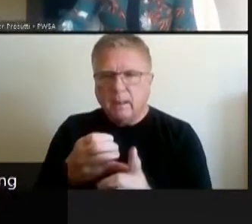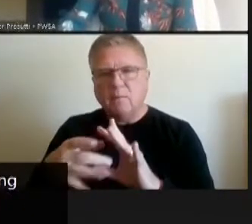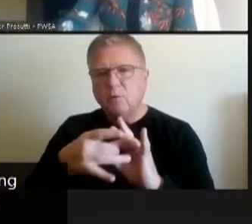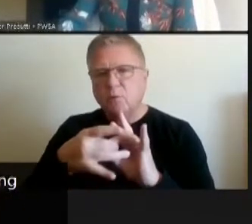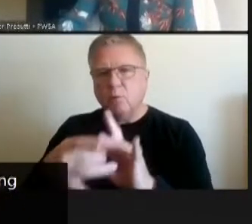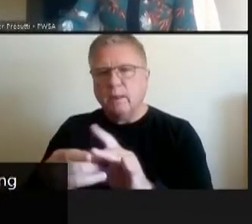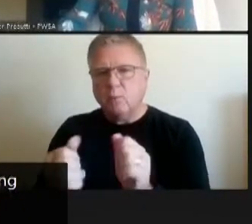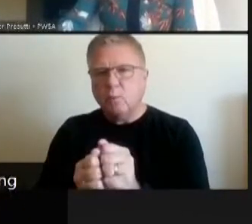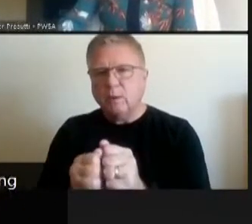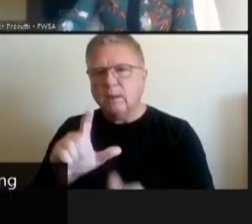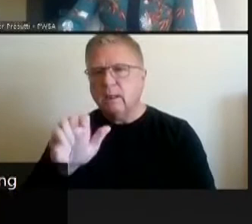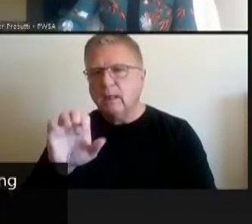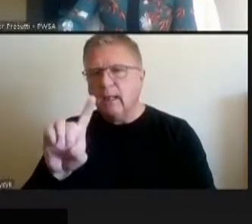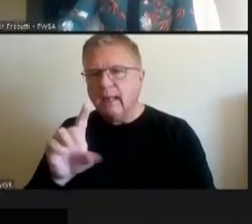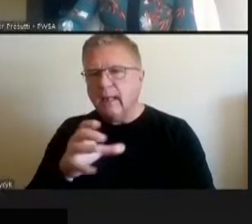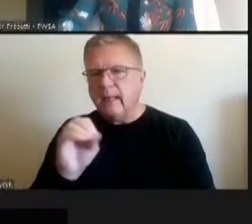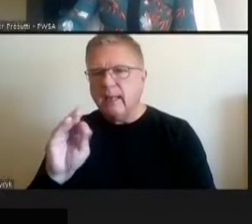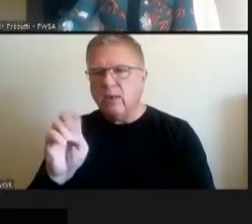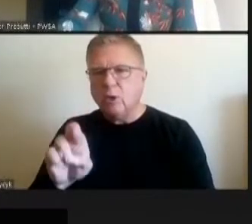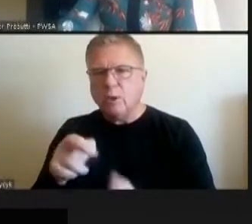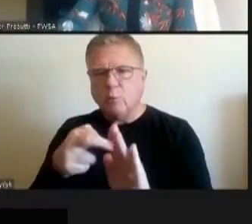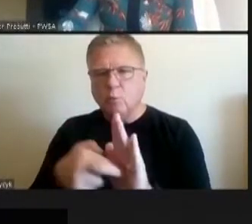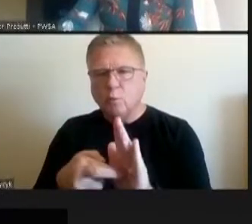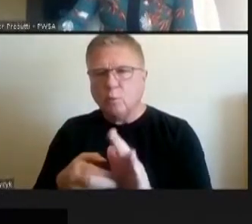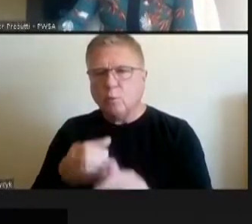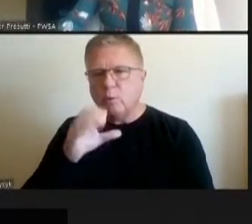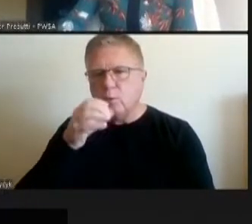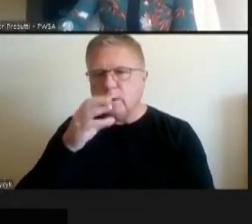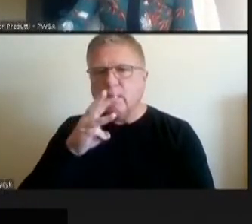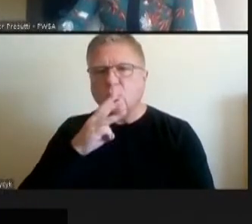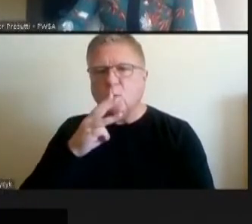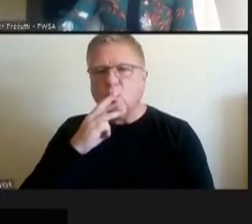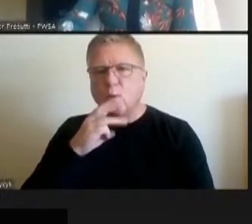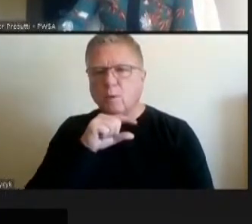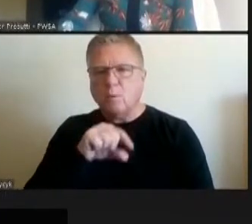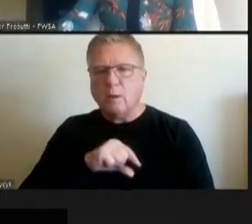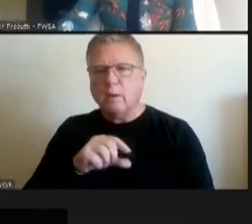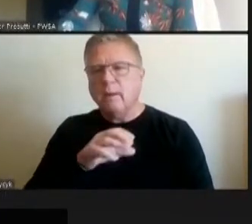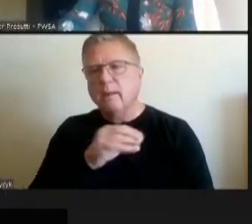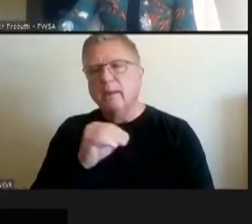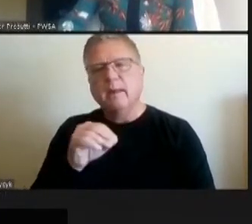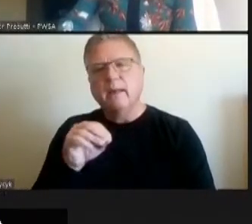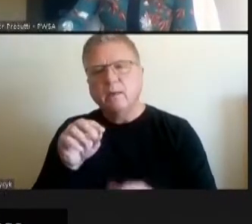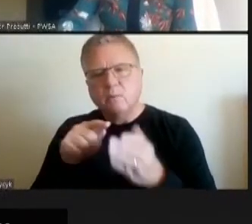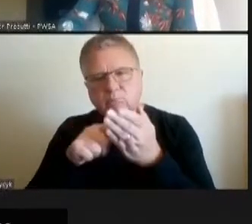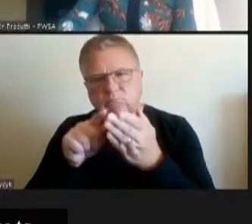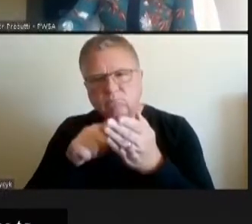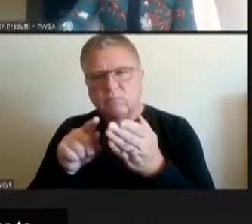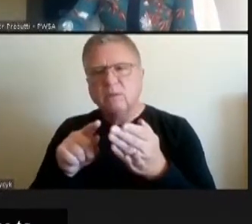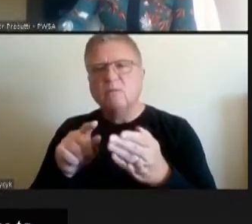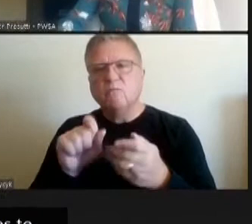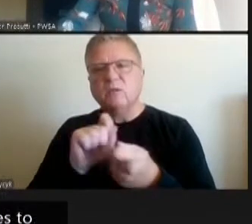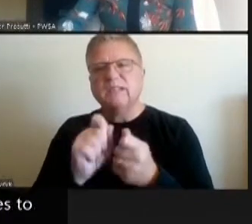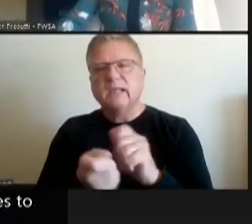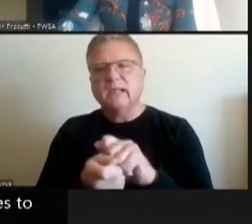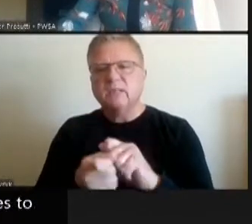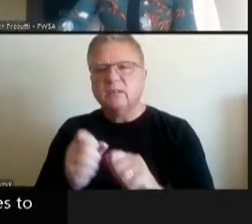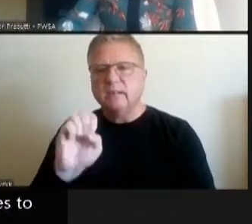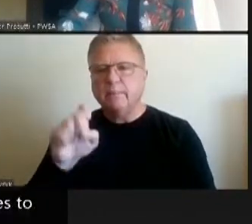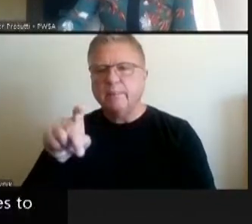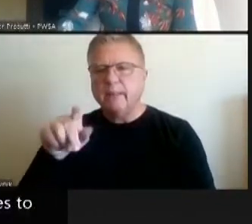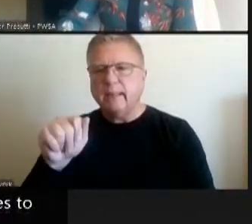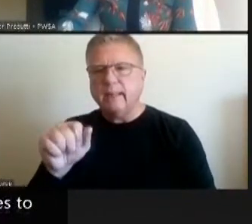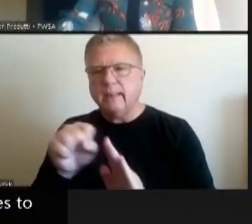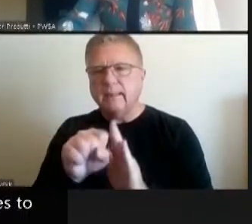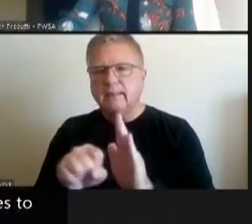copper rule with drinking water quality. And we're also looking at changes to EPA and state guidance as it relates